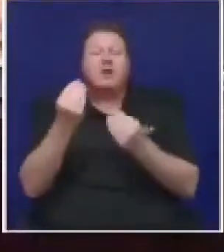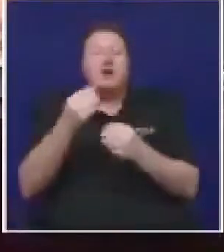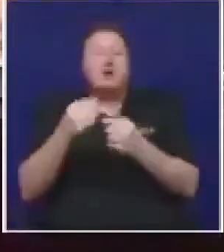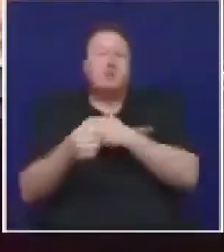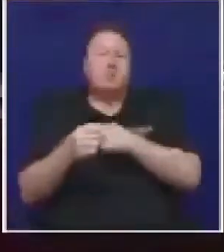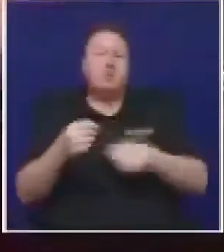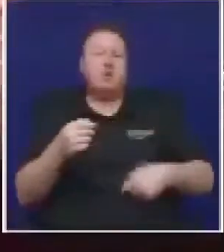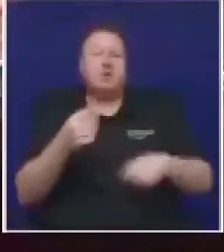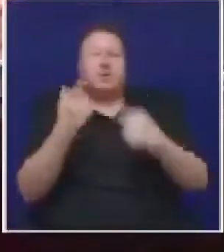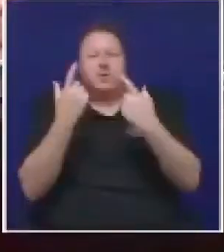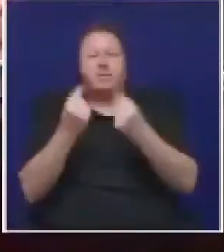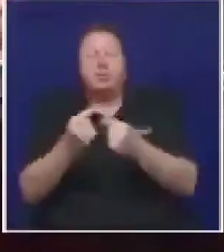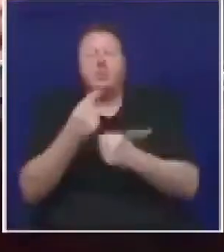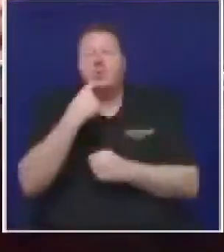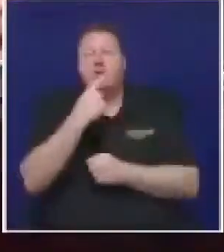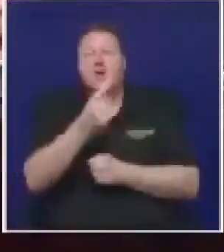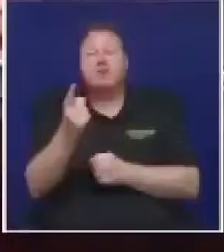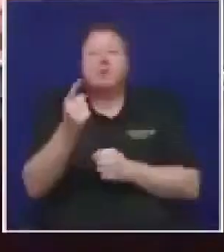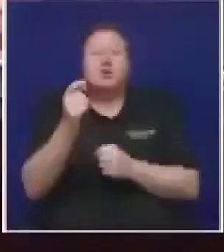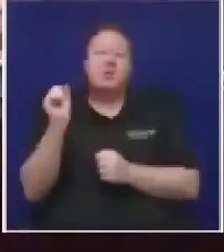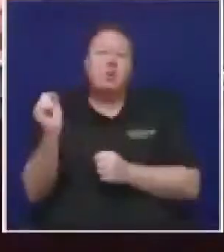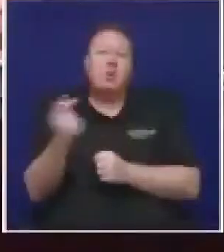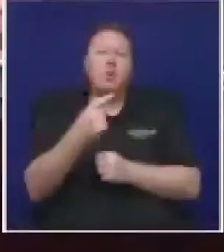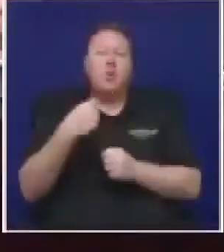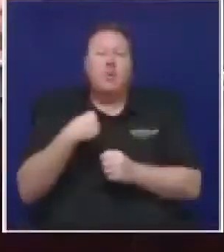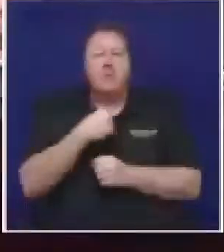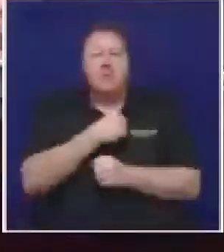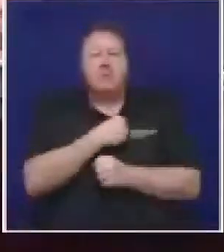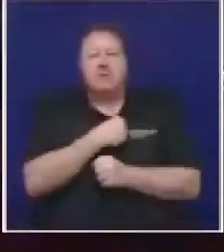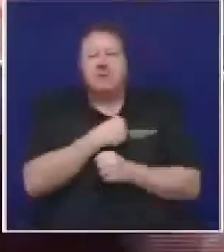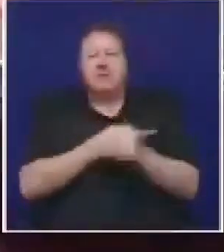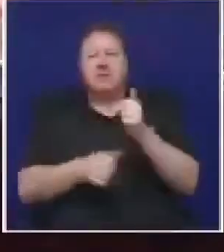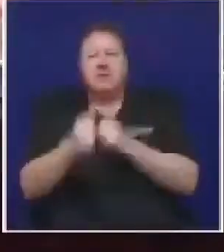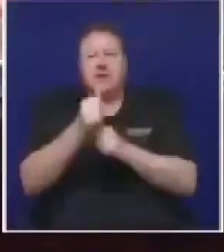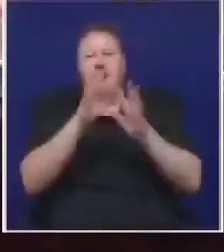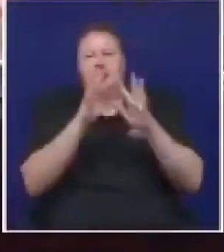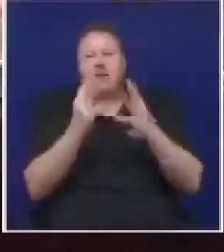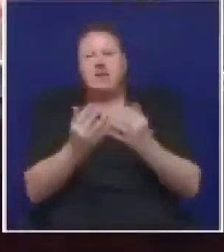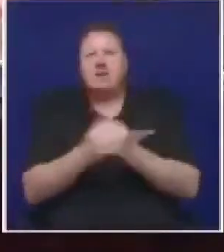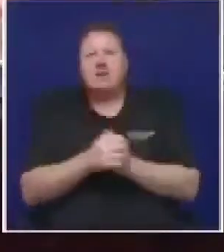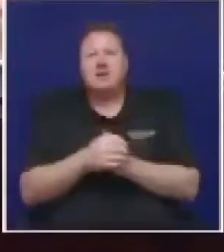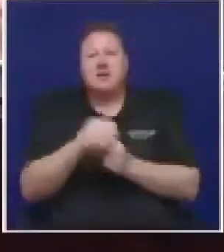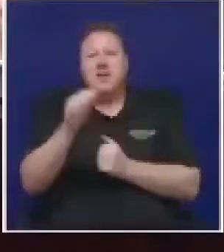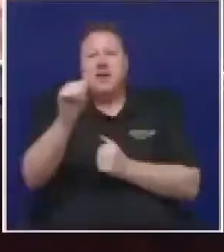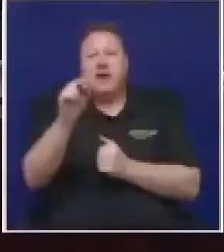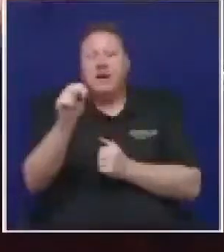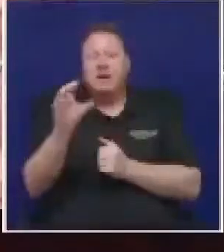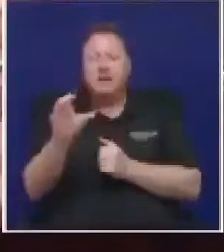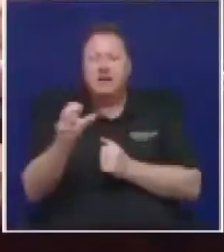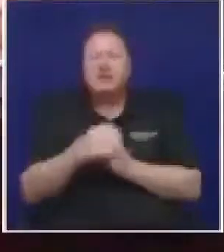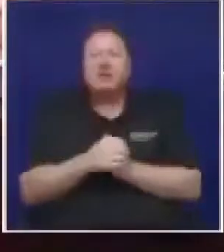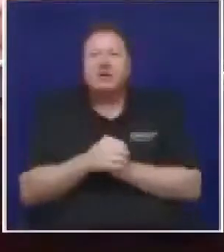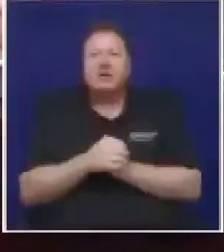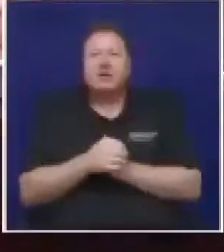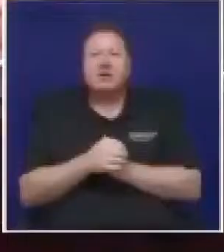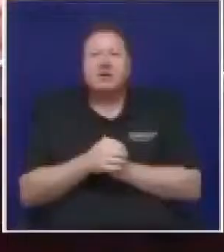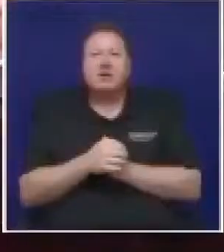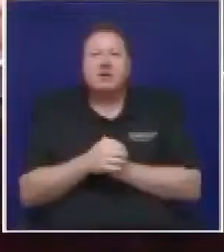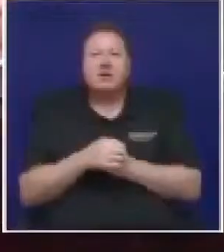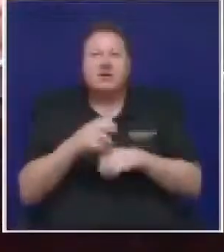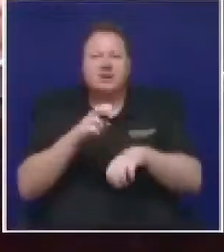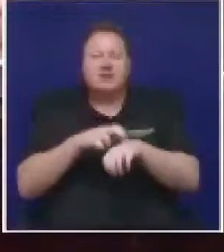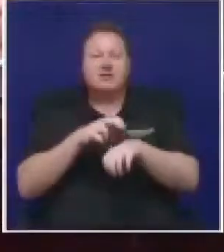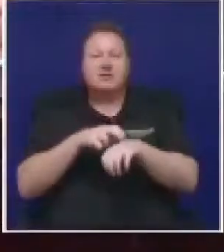is said to all members of the cabinet, whether you are from the ANC or any other party,